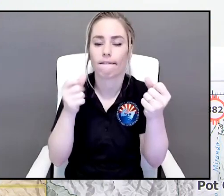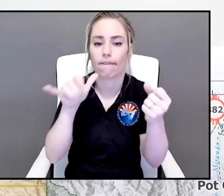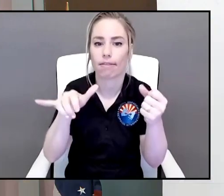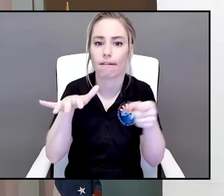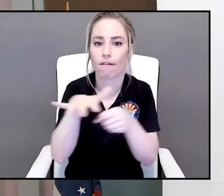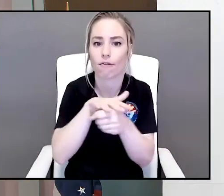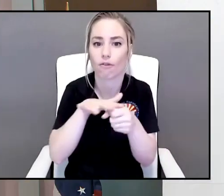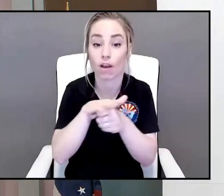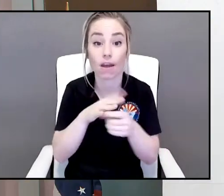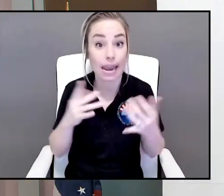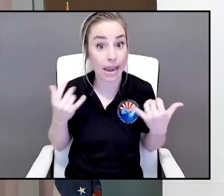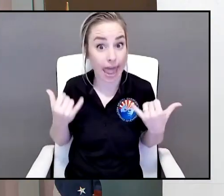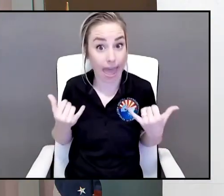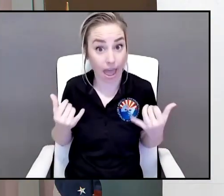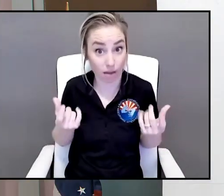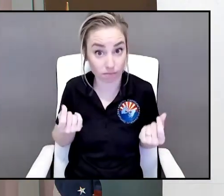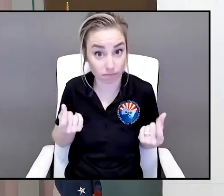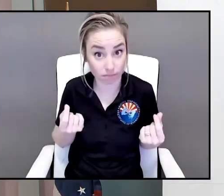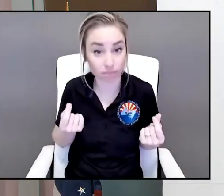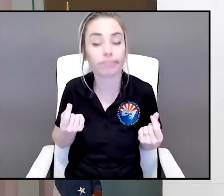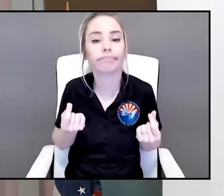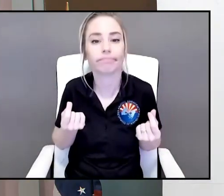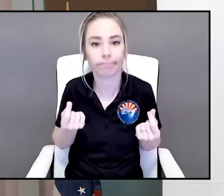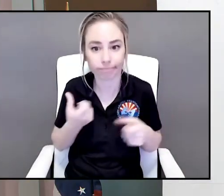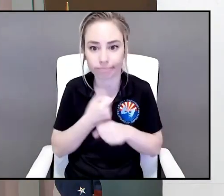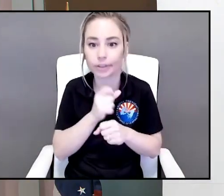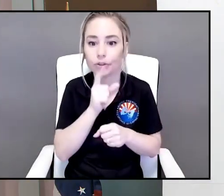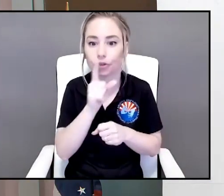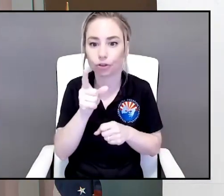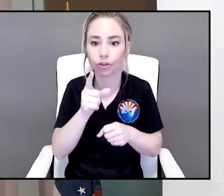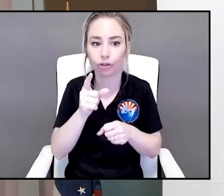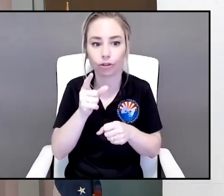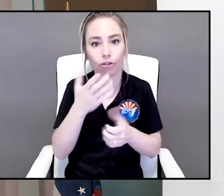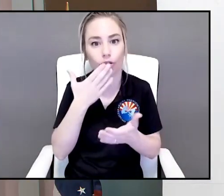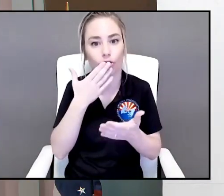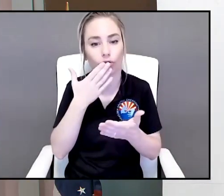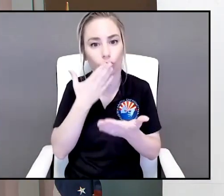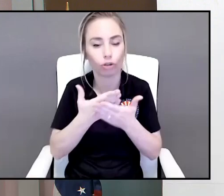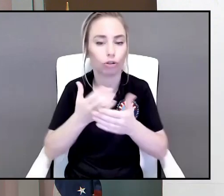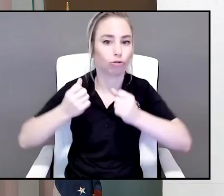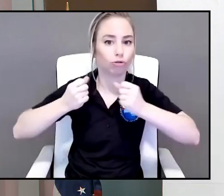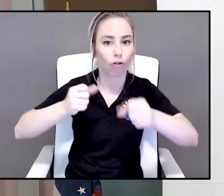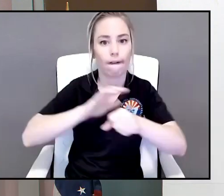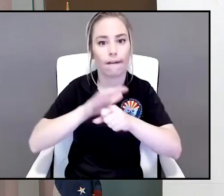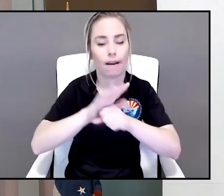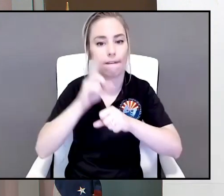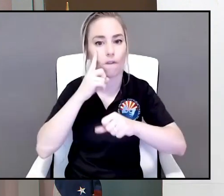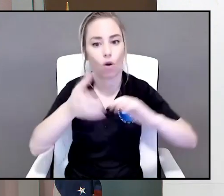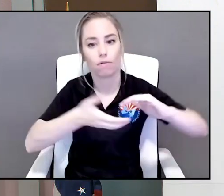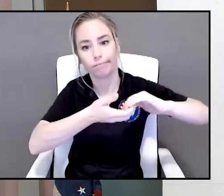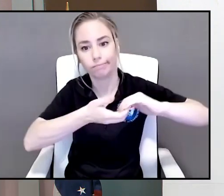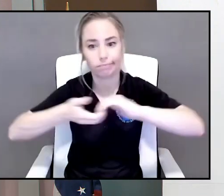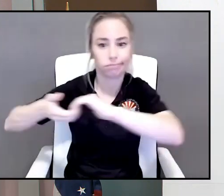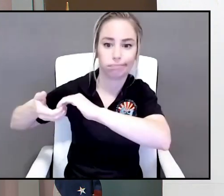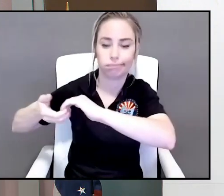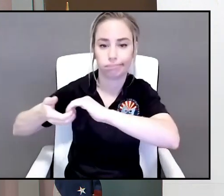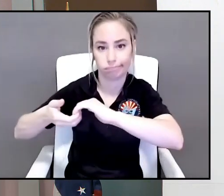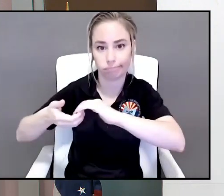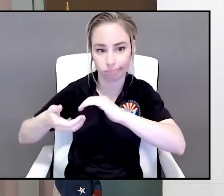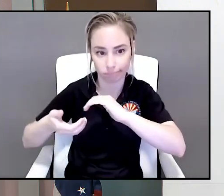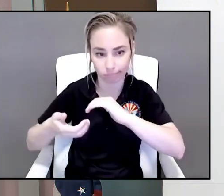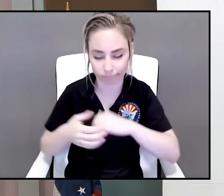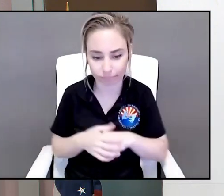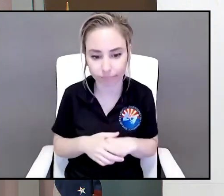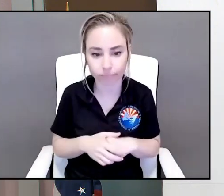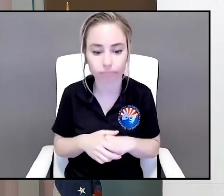get that road good enough to haul off of, and that way they can get the later on,